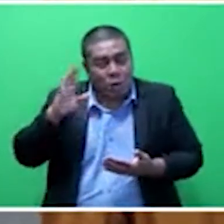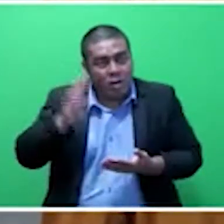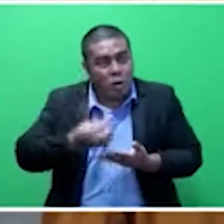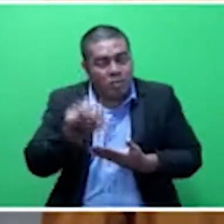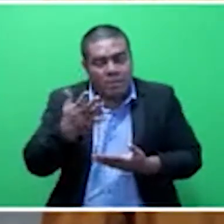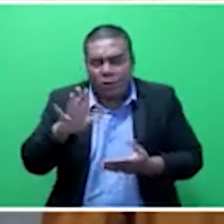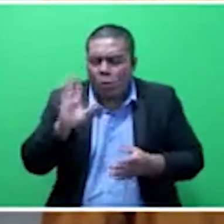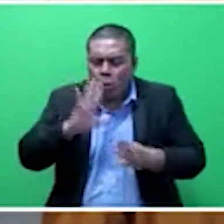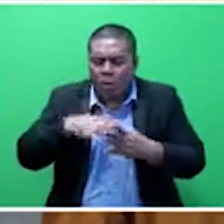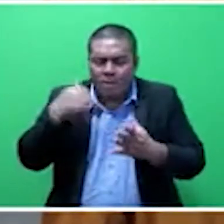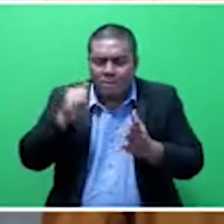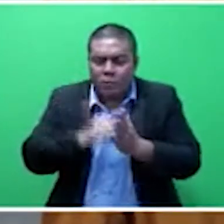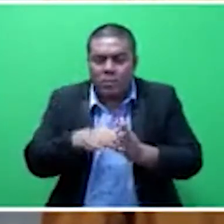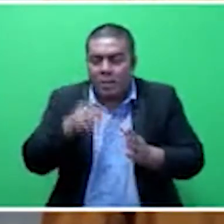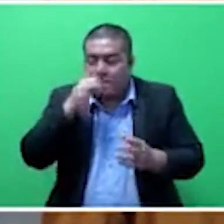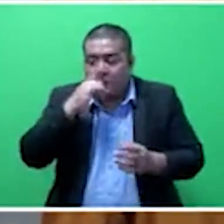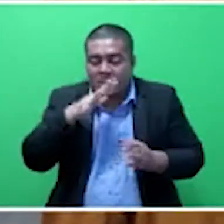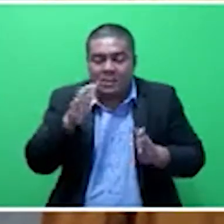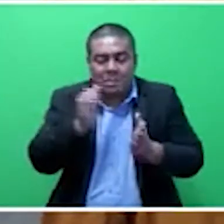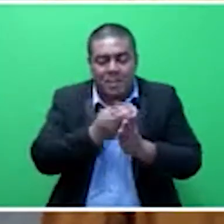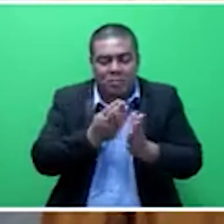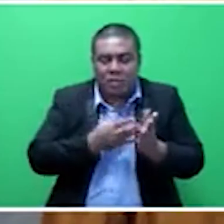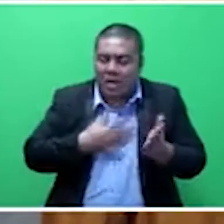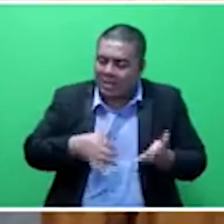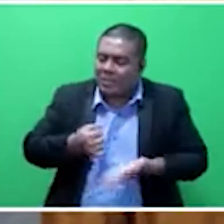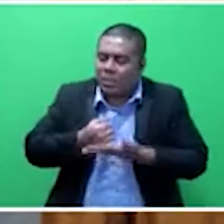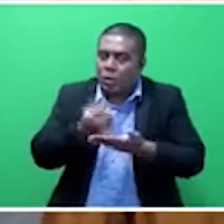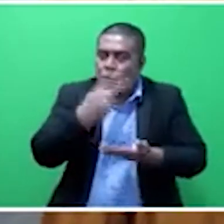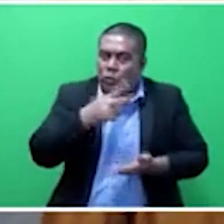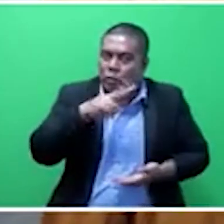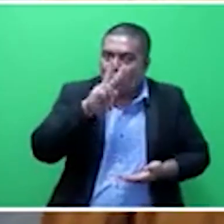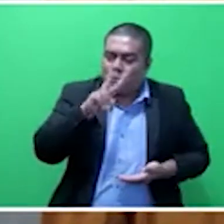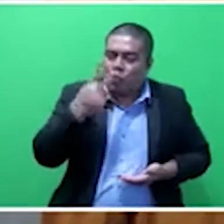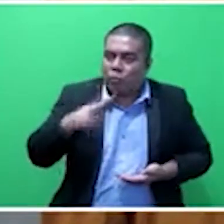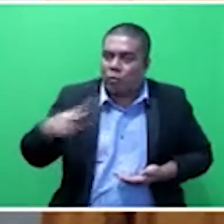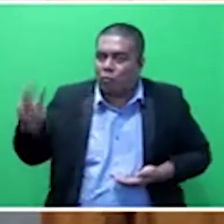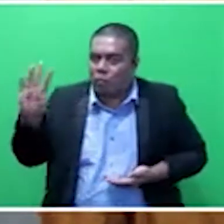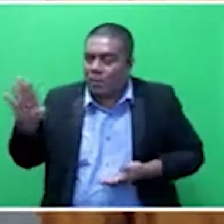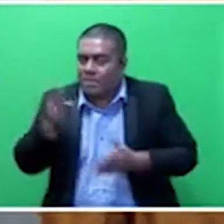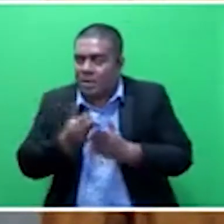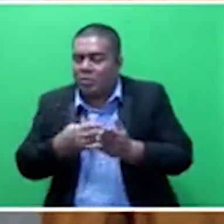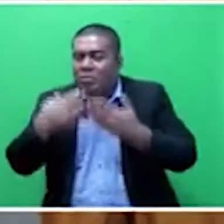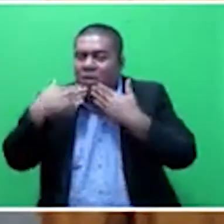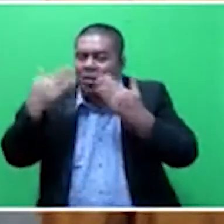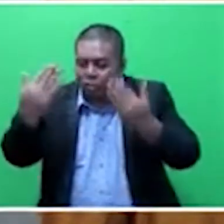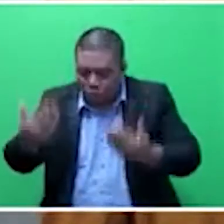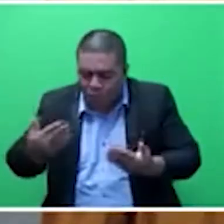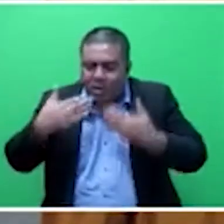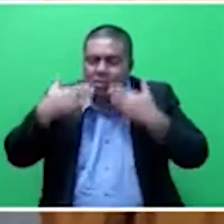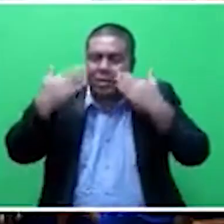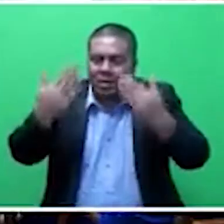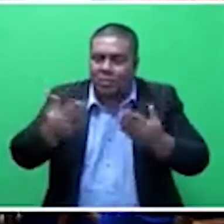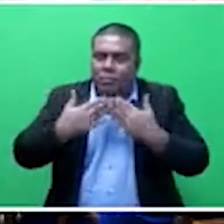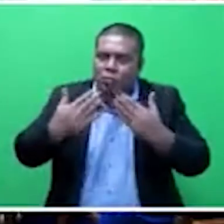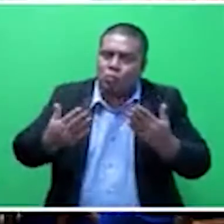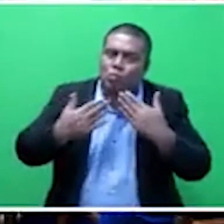budget which can be called People's Budget, and I support the 2022-2023 budget. Thank you, and Vinaka Bakalebu.